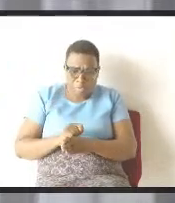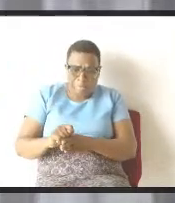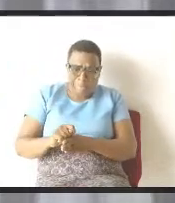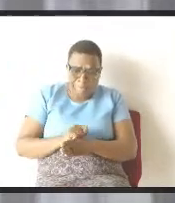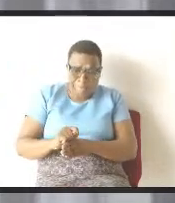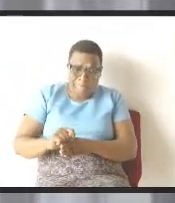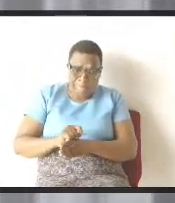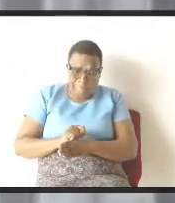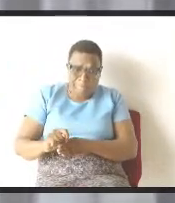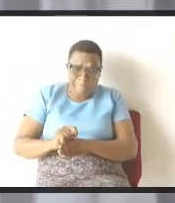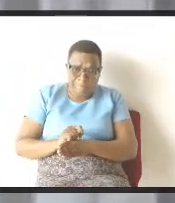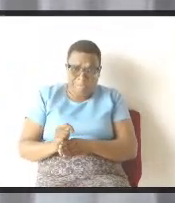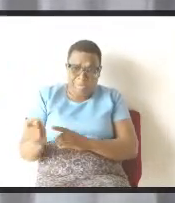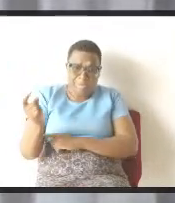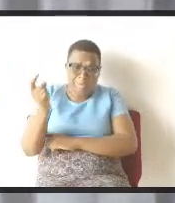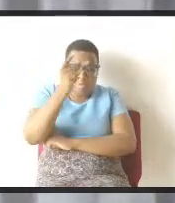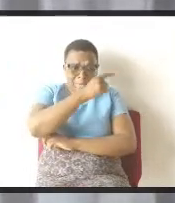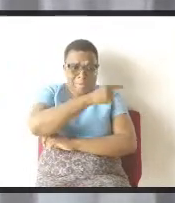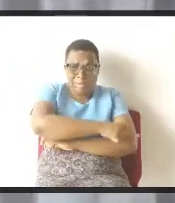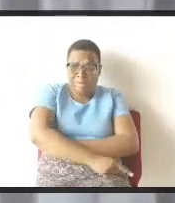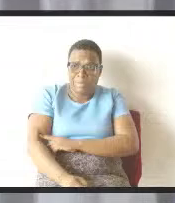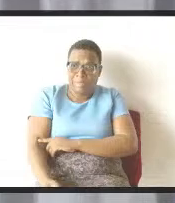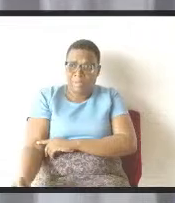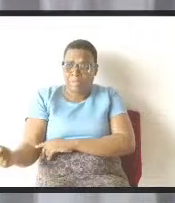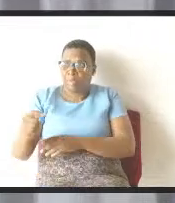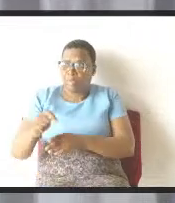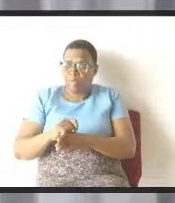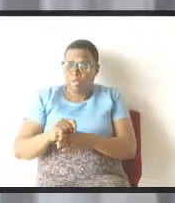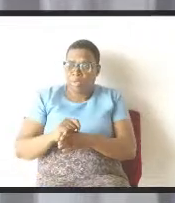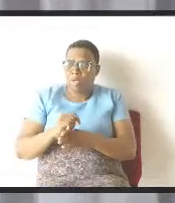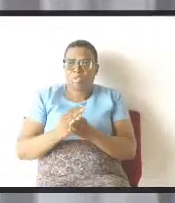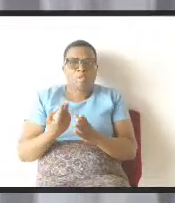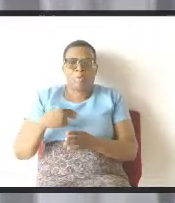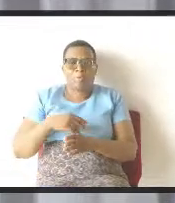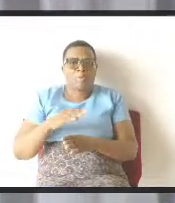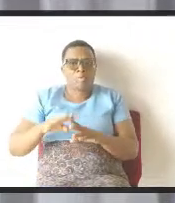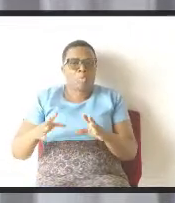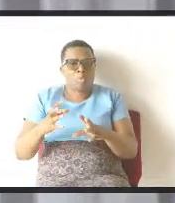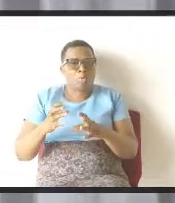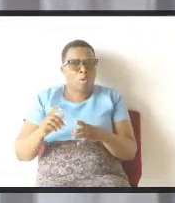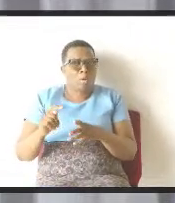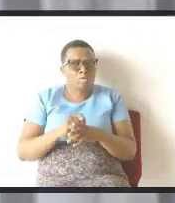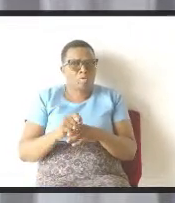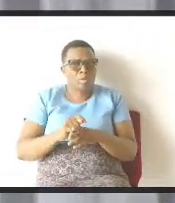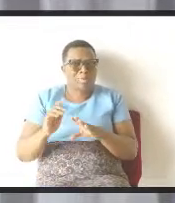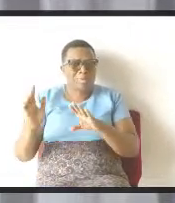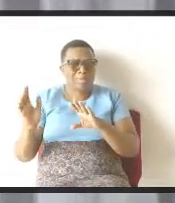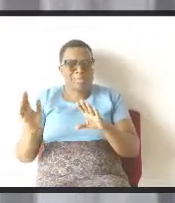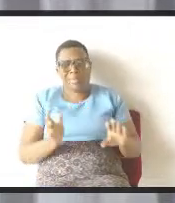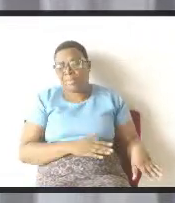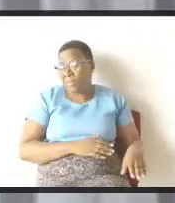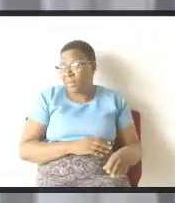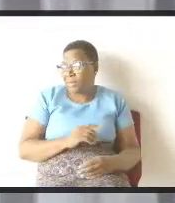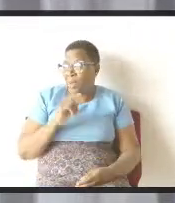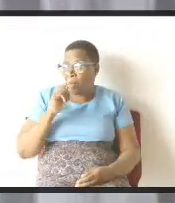training, and that's where many of us fall down. We don't want the training because it takes more time and we feel sleepy, or we